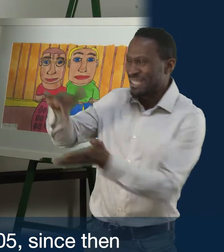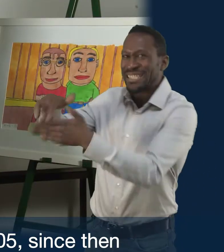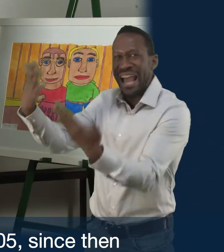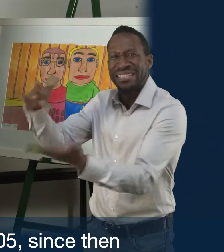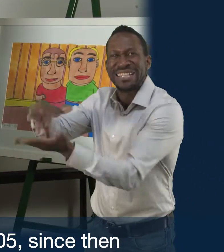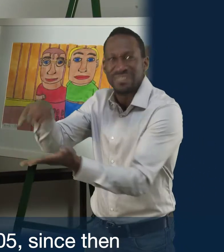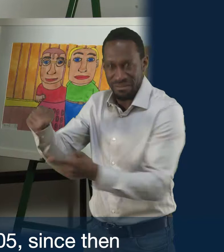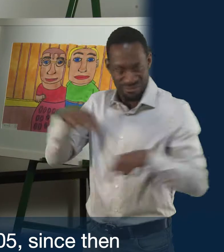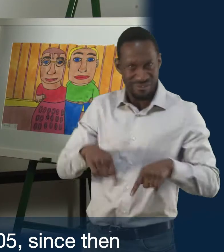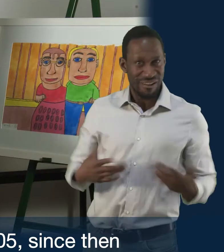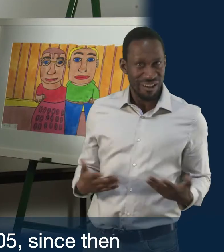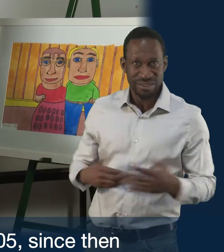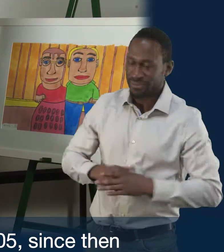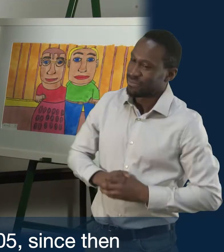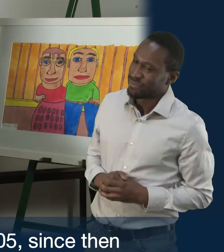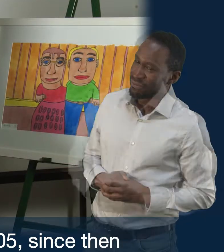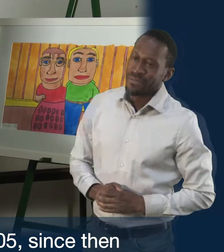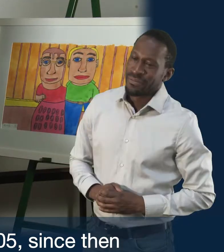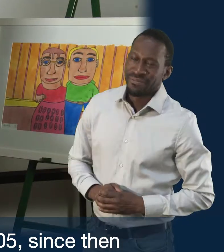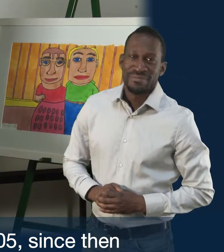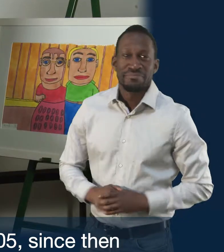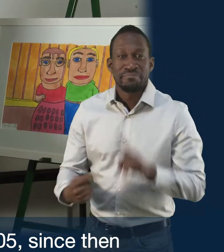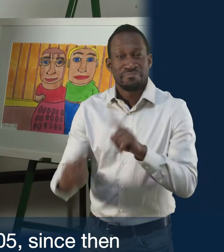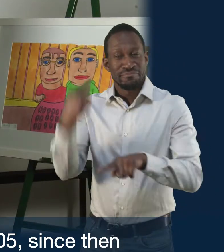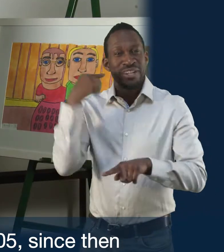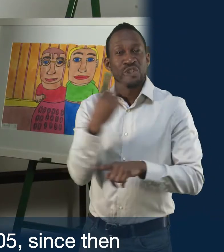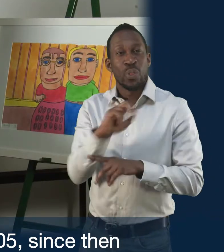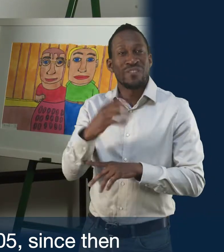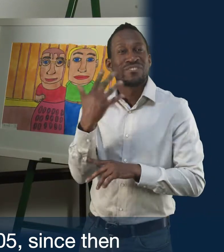That was way back in 2005. Since then,